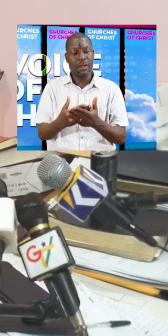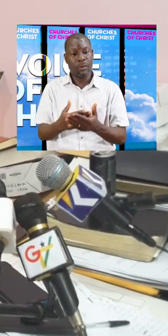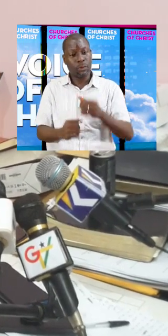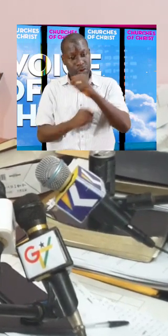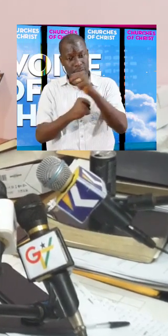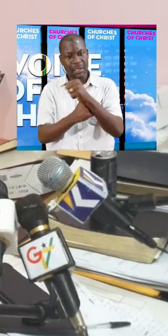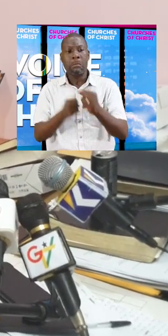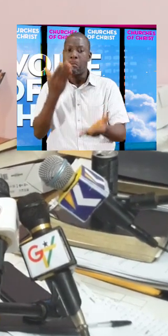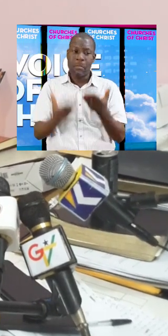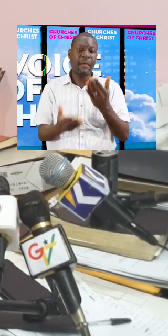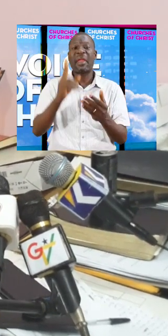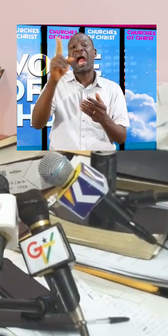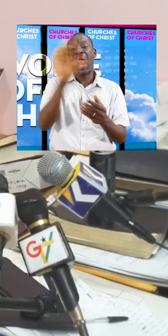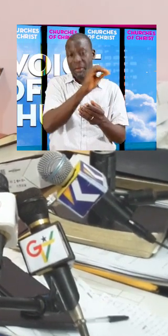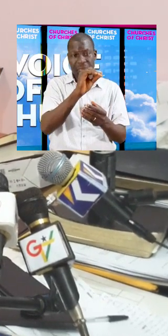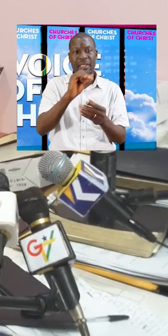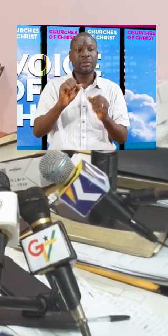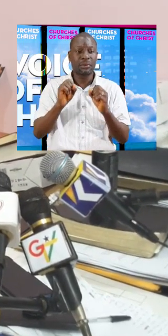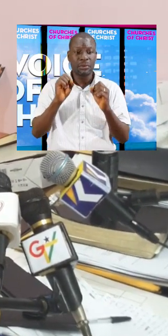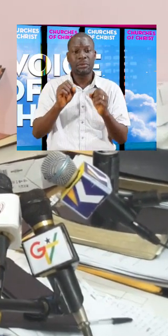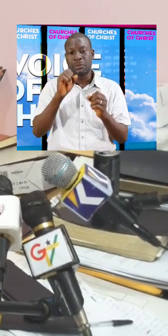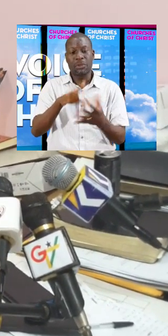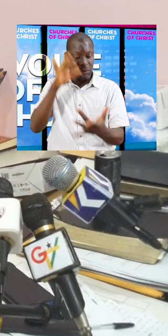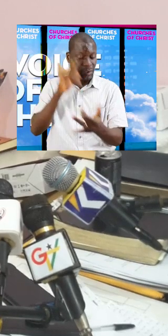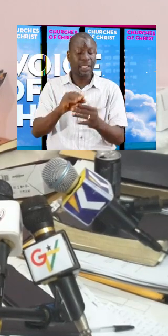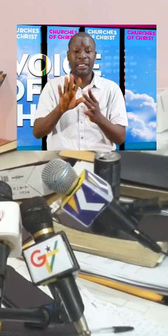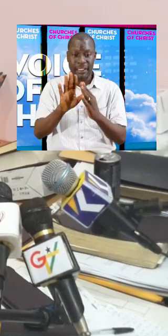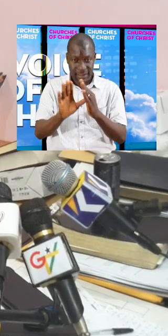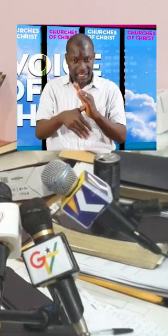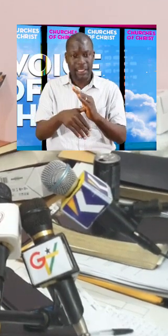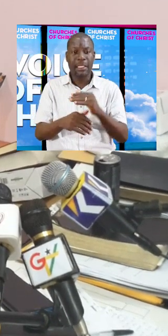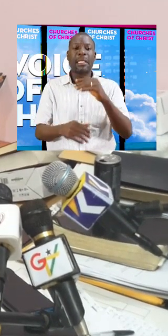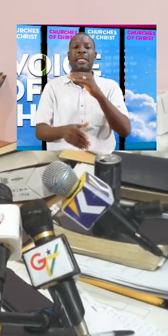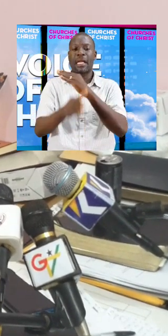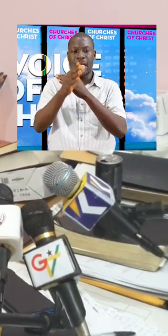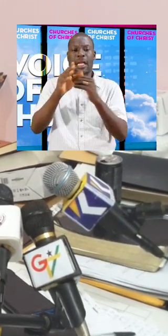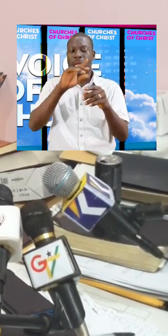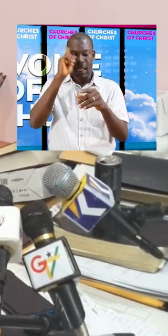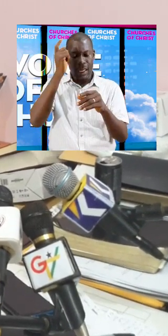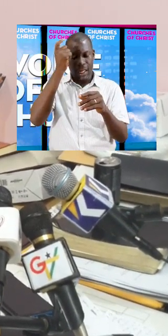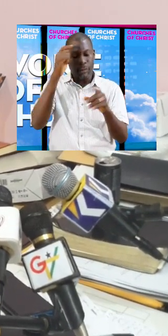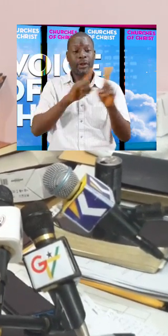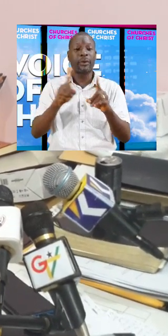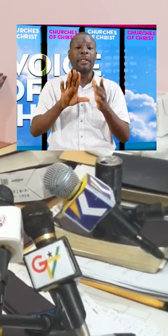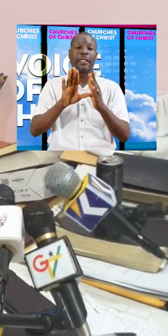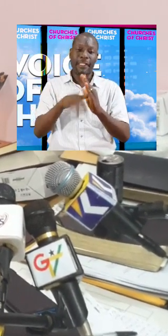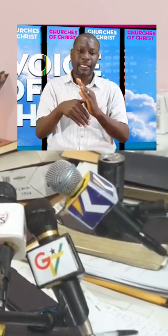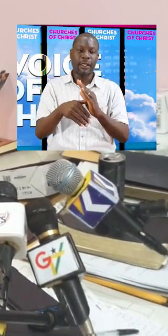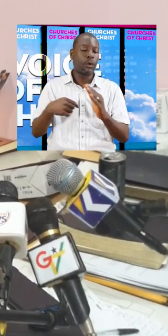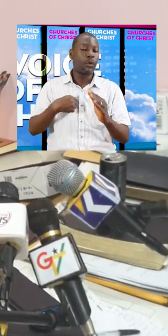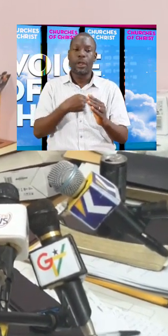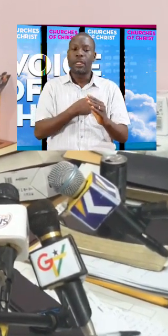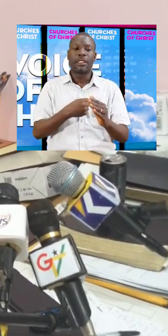eboa enkwala ba se ohampo na aban ehohenha no kakra ya som ye man nti